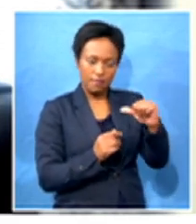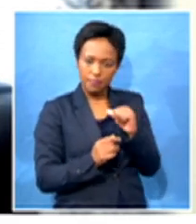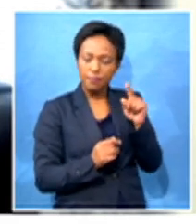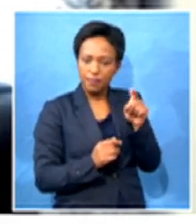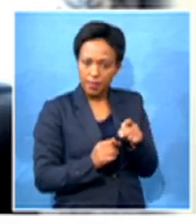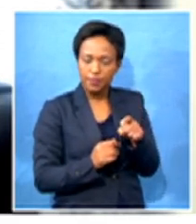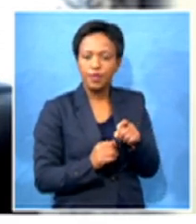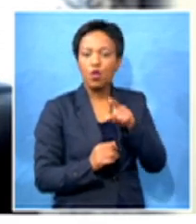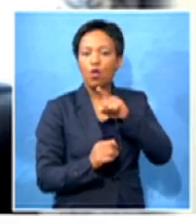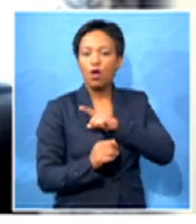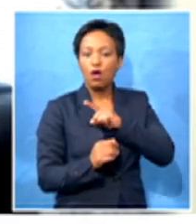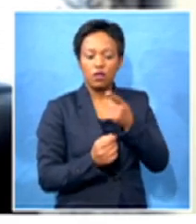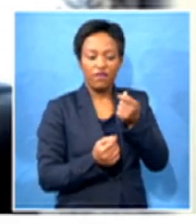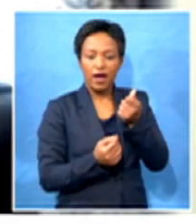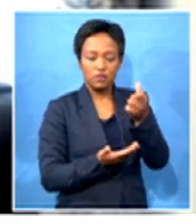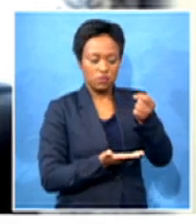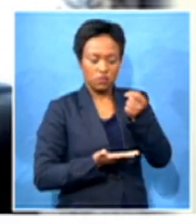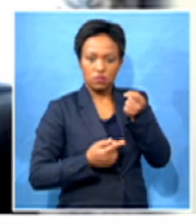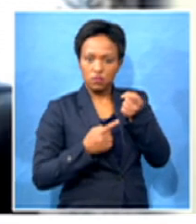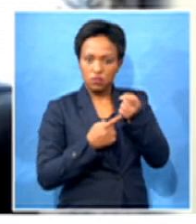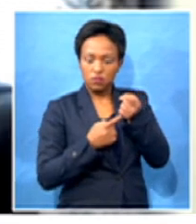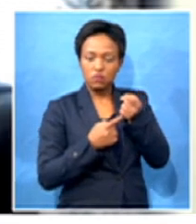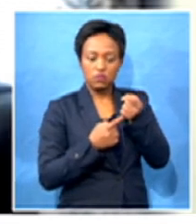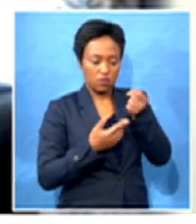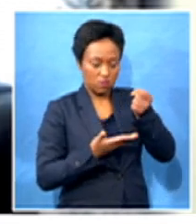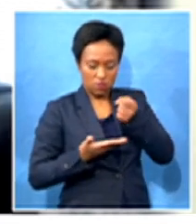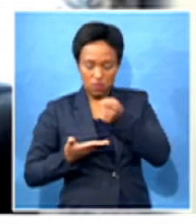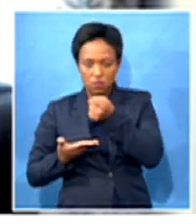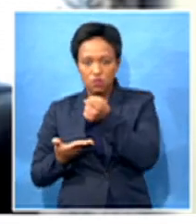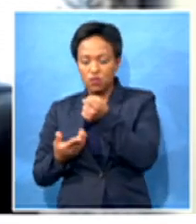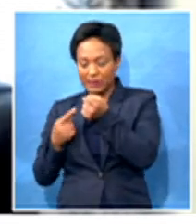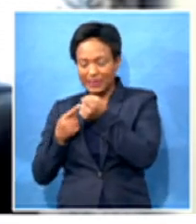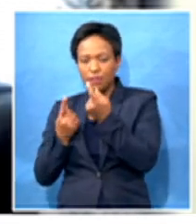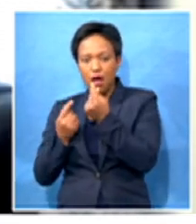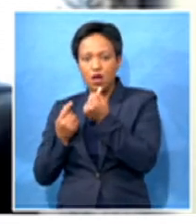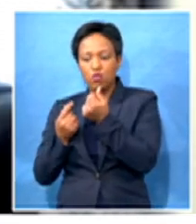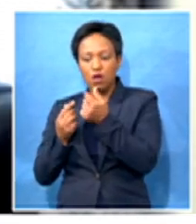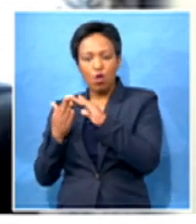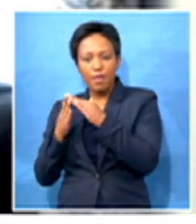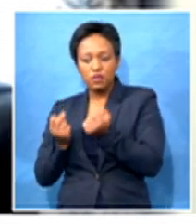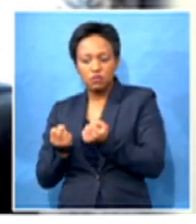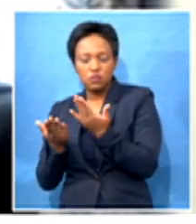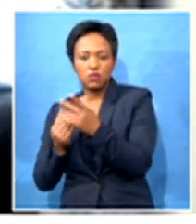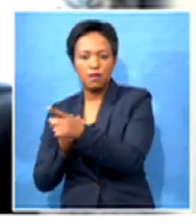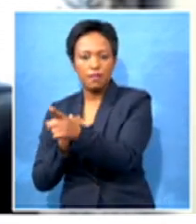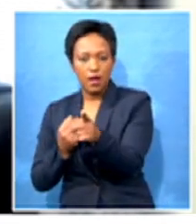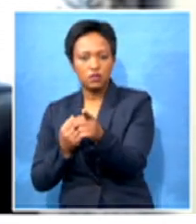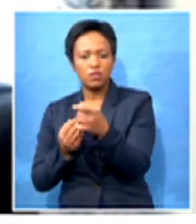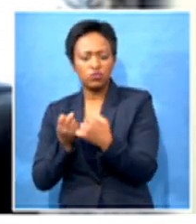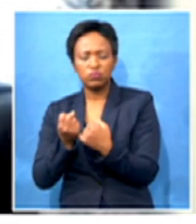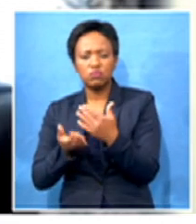so that funds can be just channeled towards service delivery and to service the poorest of the